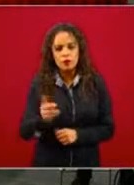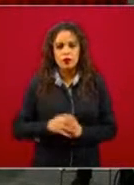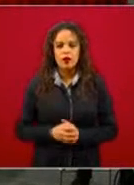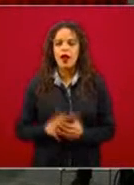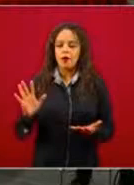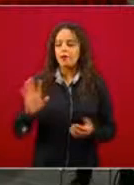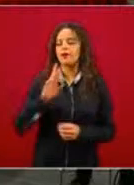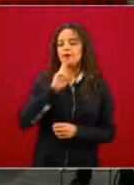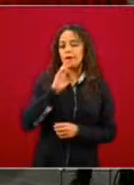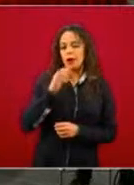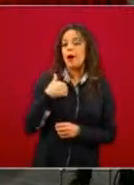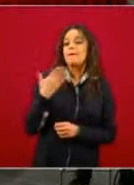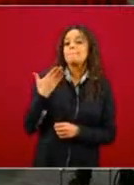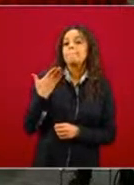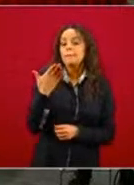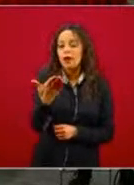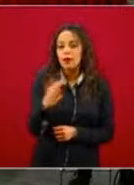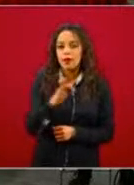doctor.